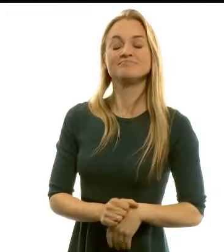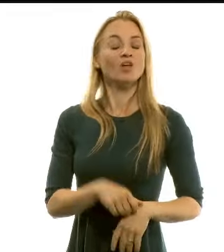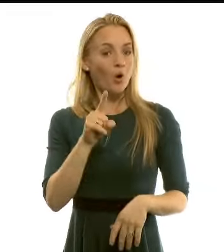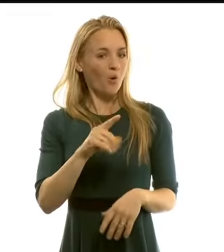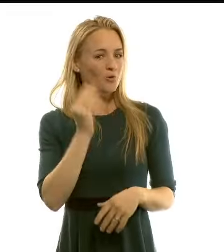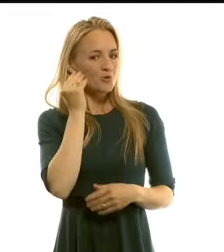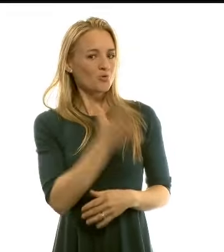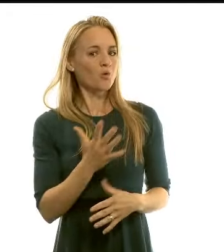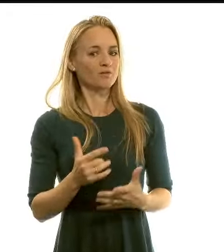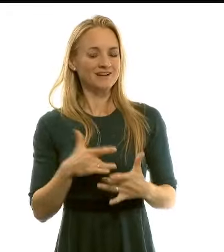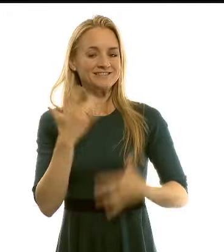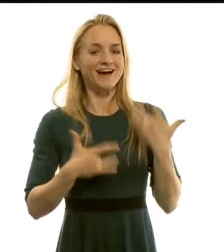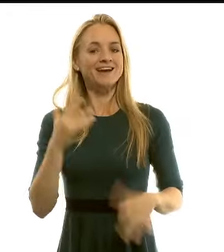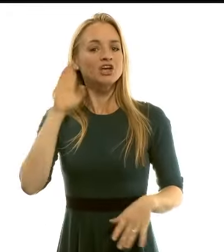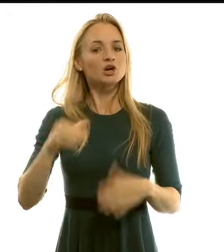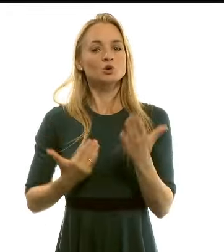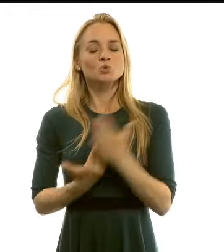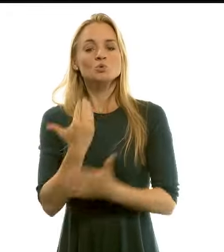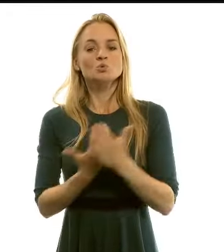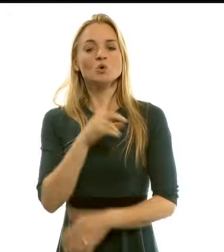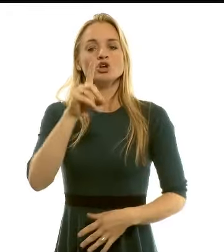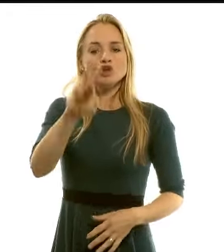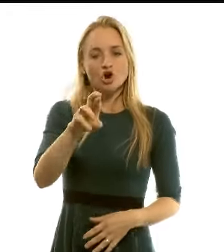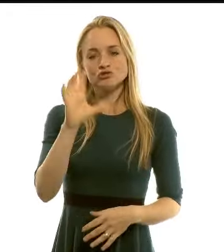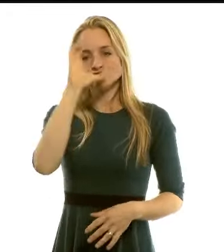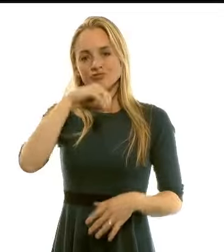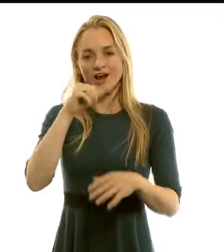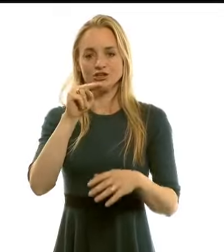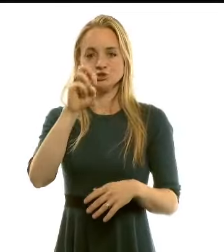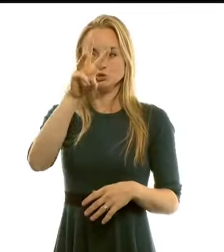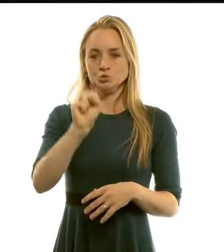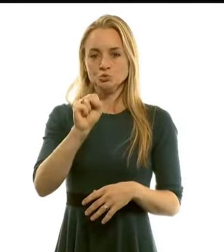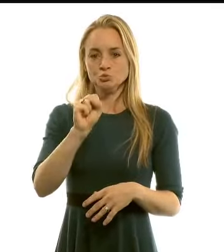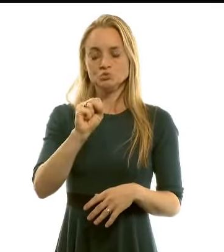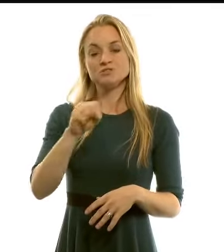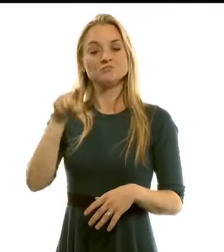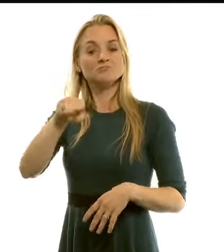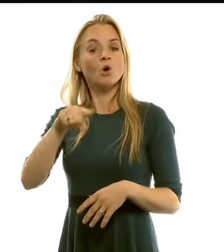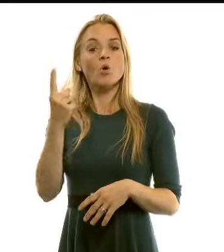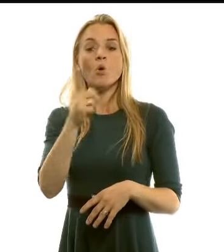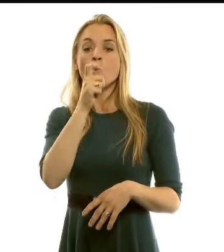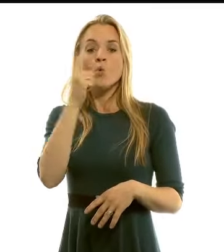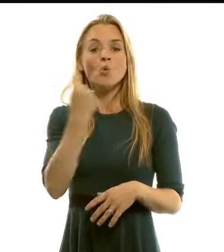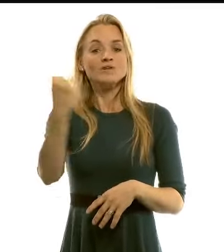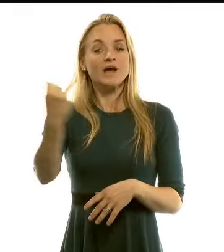it is Lego designer Justin Ramsden. Come on in, Justin. Justin, come on in.